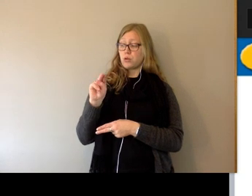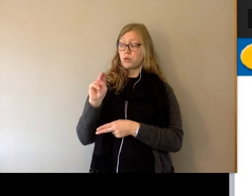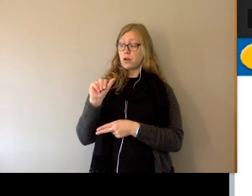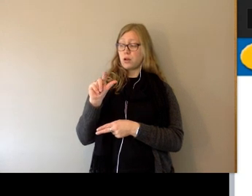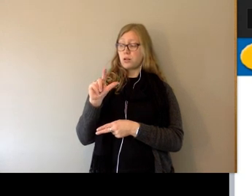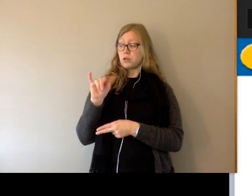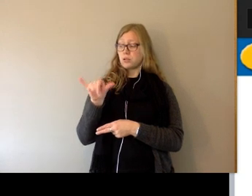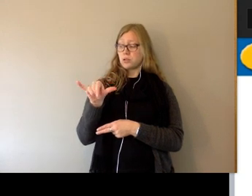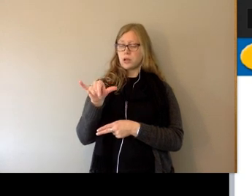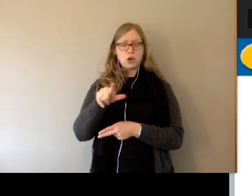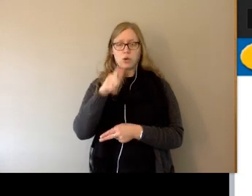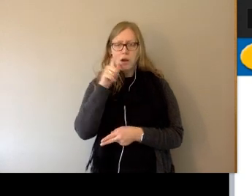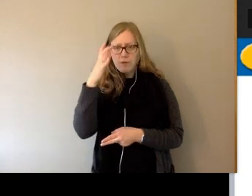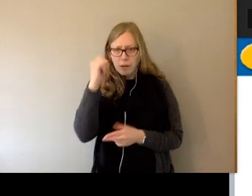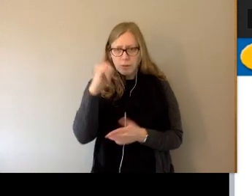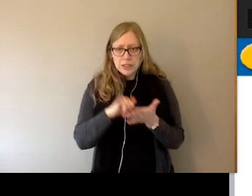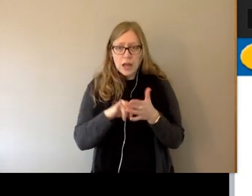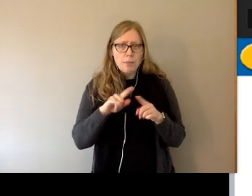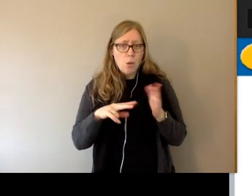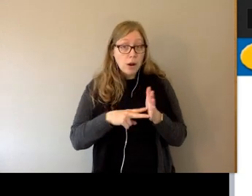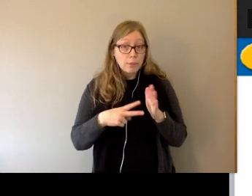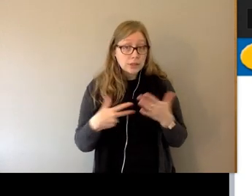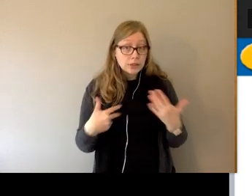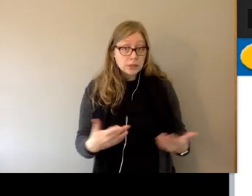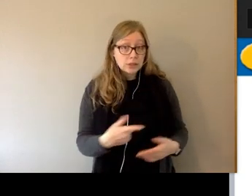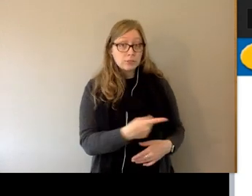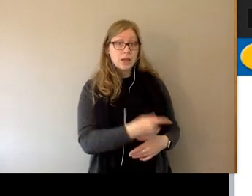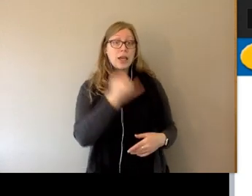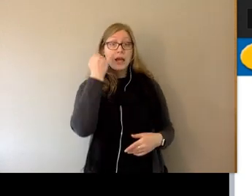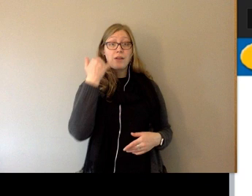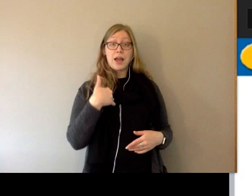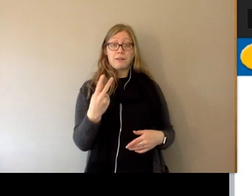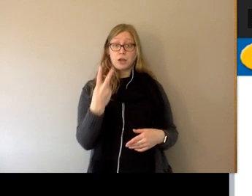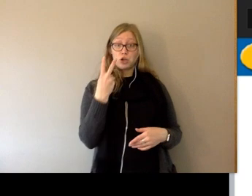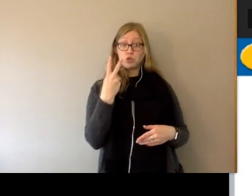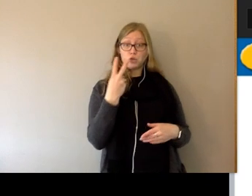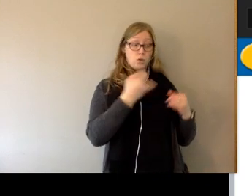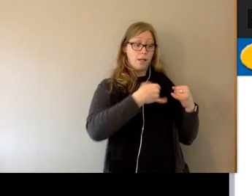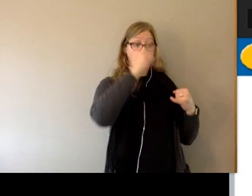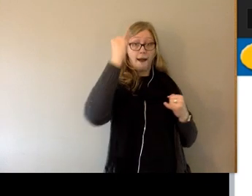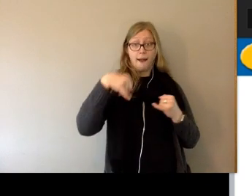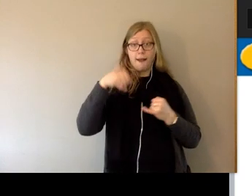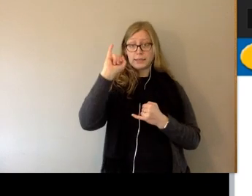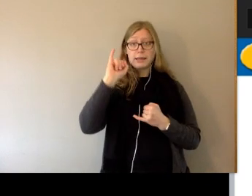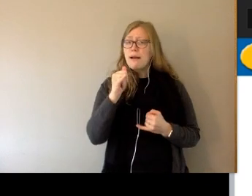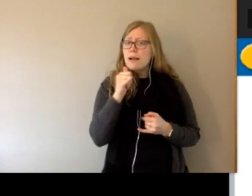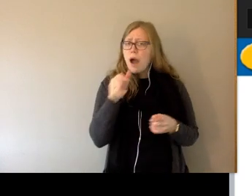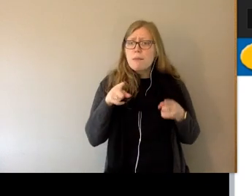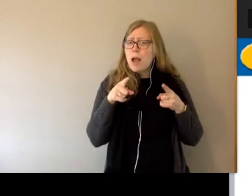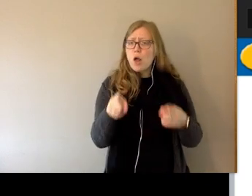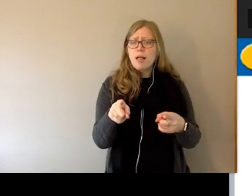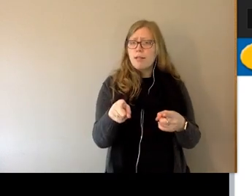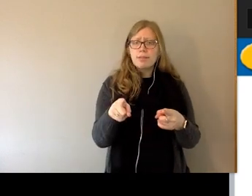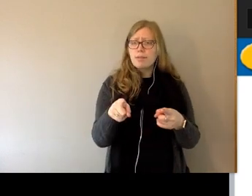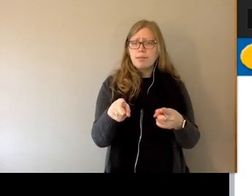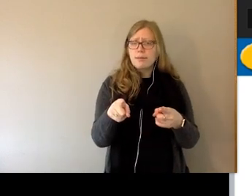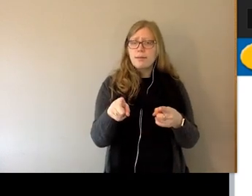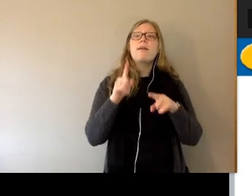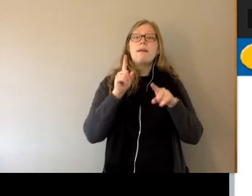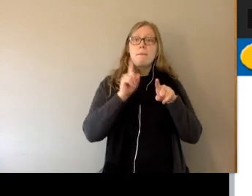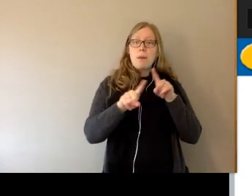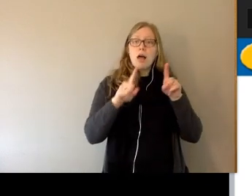I have two lines, and you notice these lines are not parallel, but they're cut by a series of